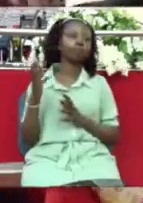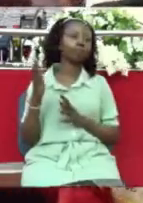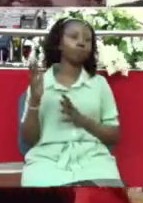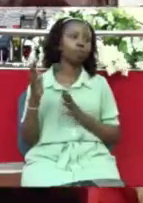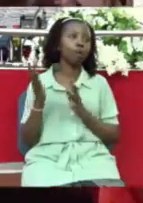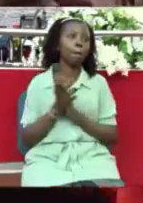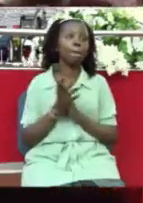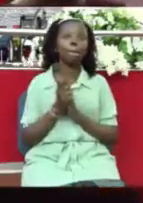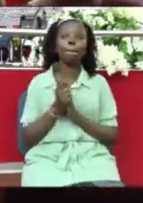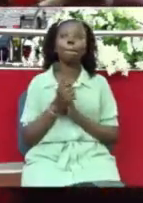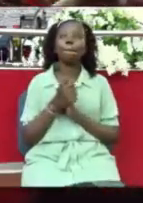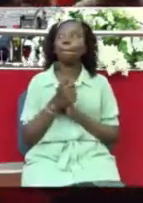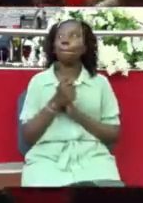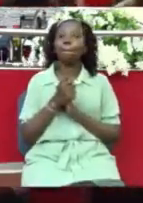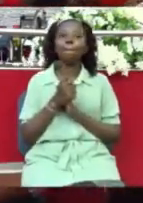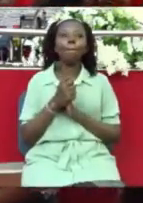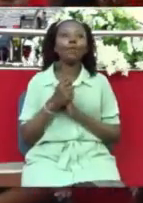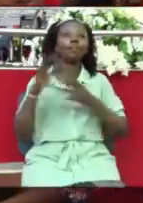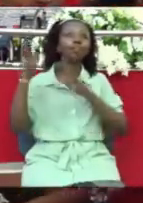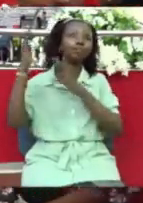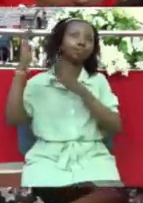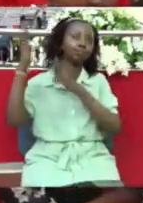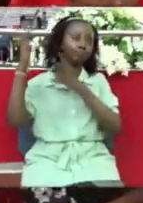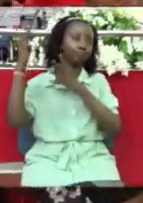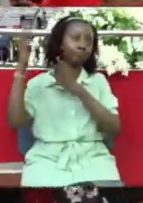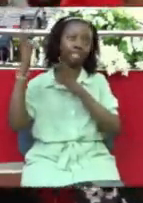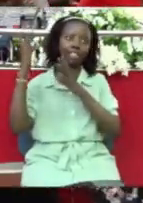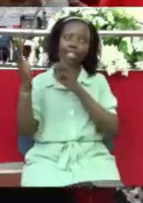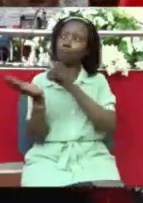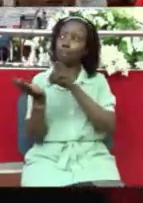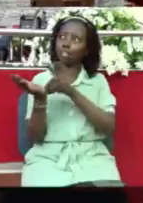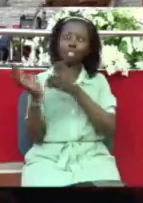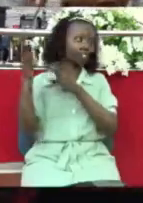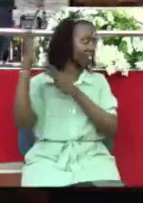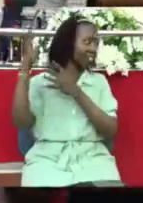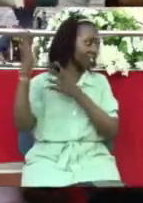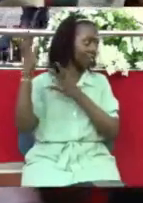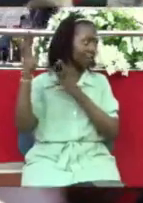Let's appreciate Daktari, you did very well. Let's appreciate faith.